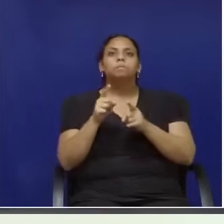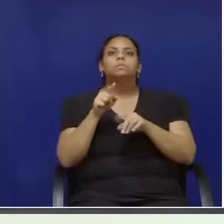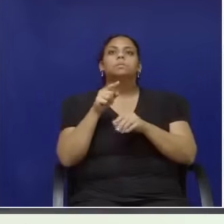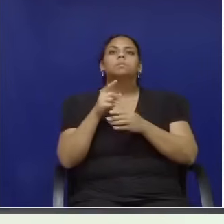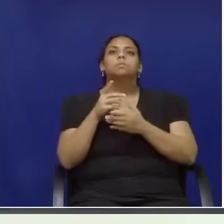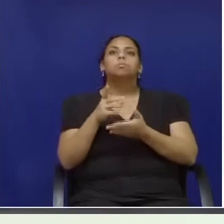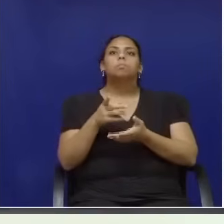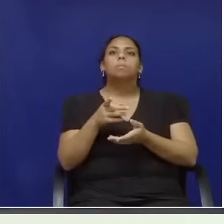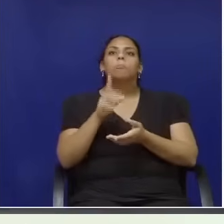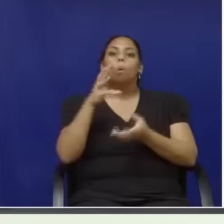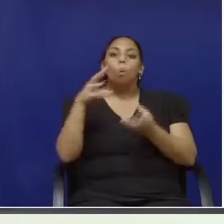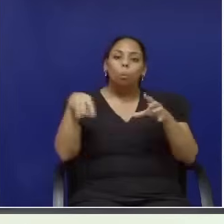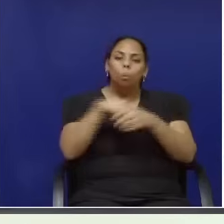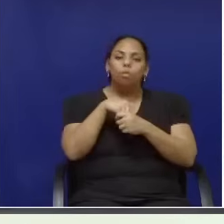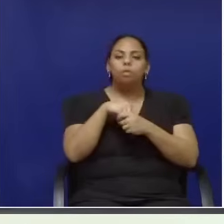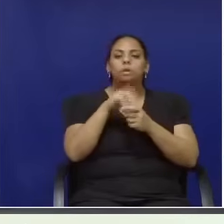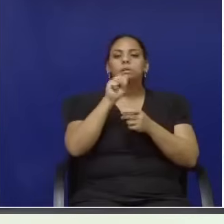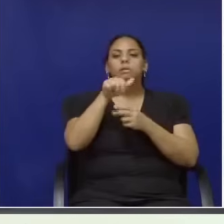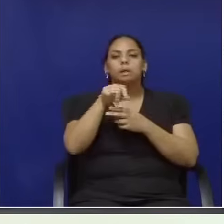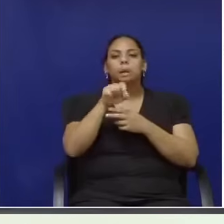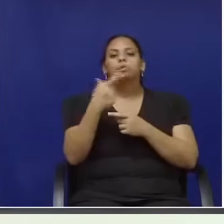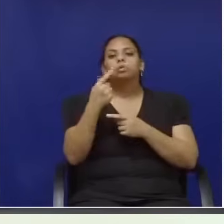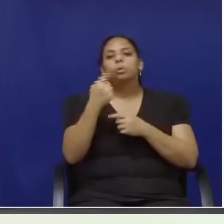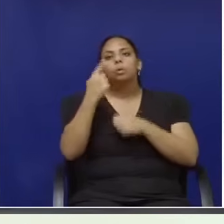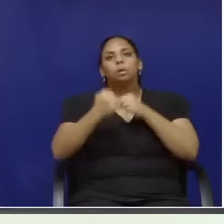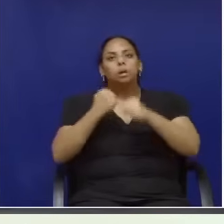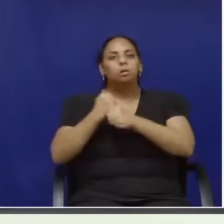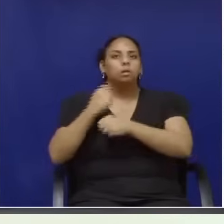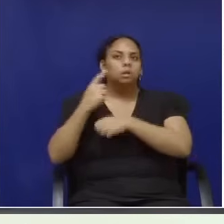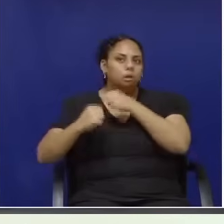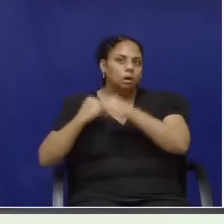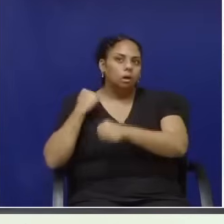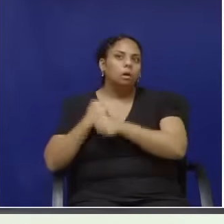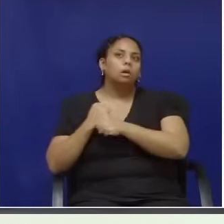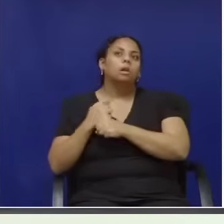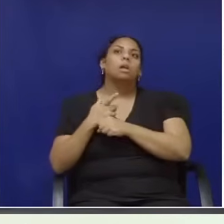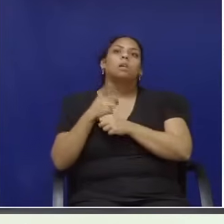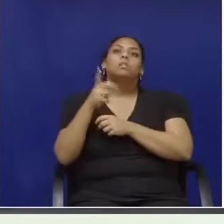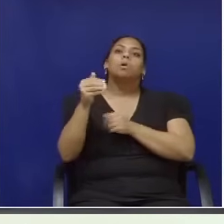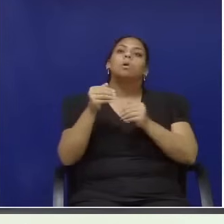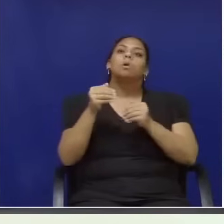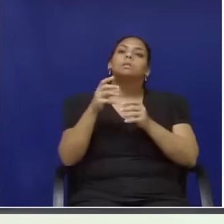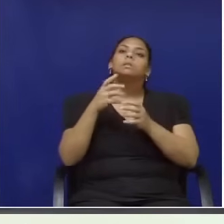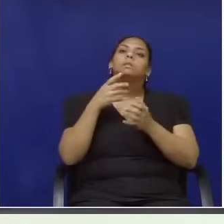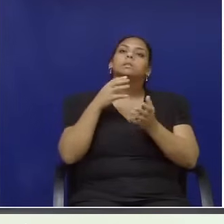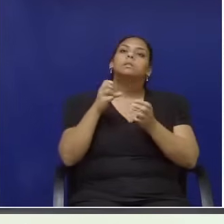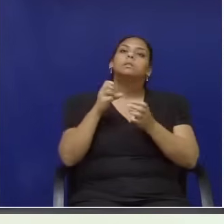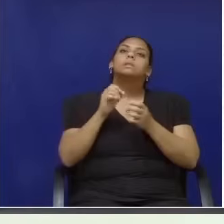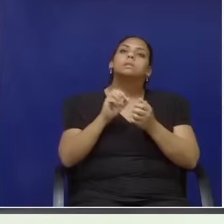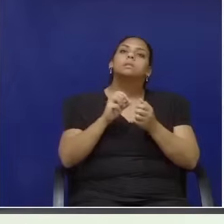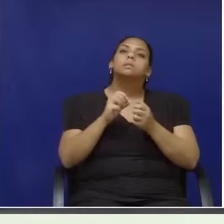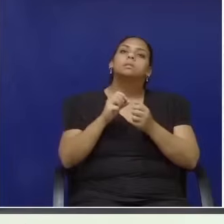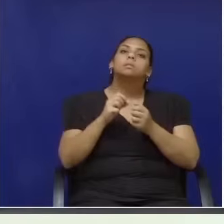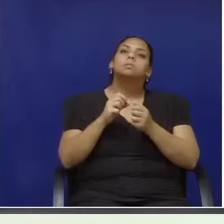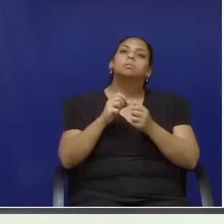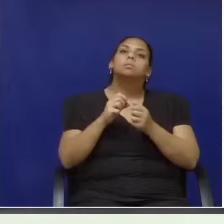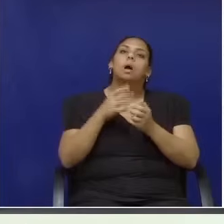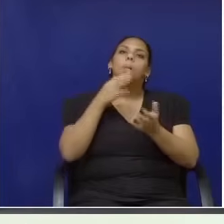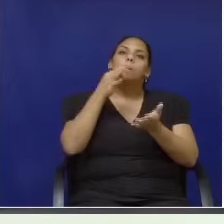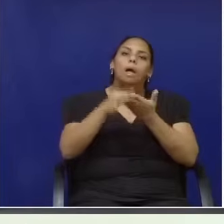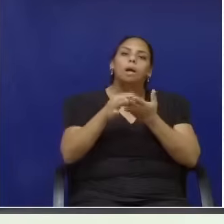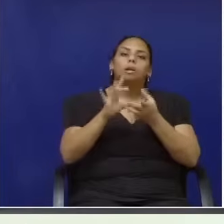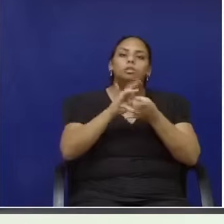within SAPS is done annually and is coordinated by the supply chain management capability